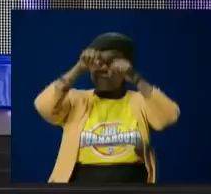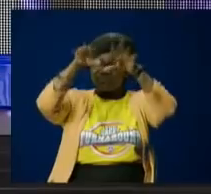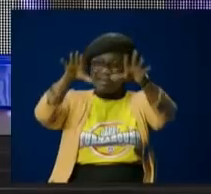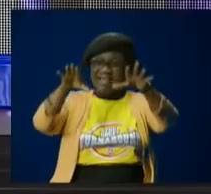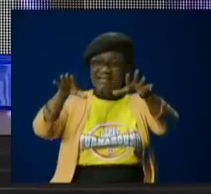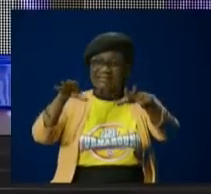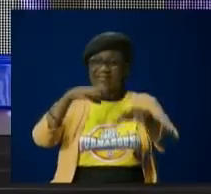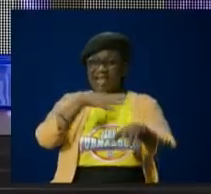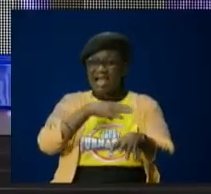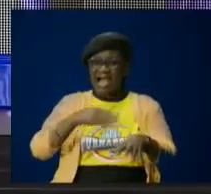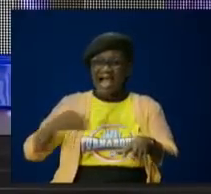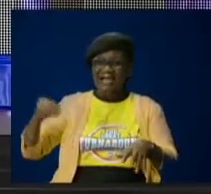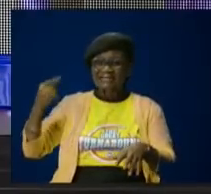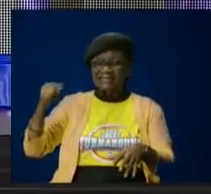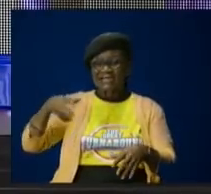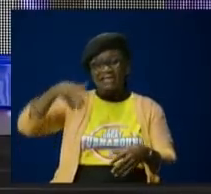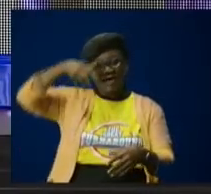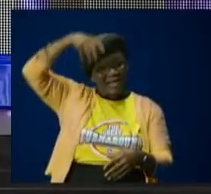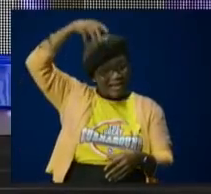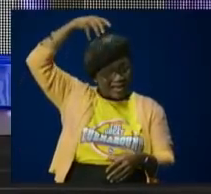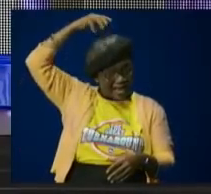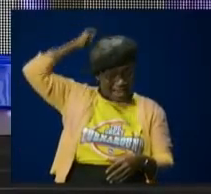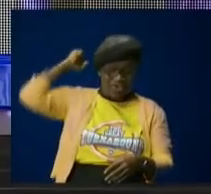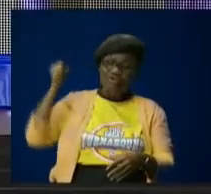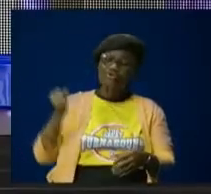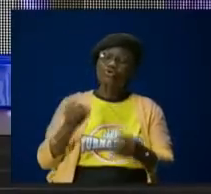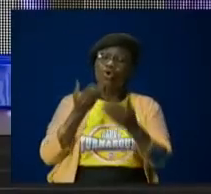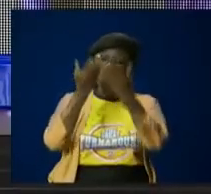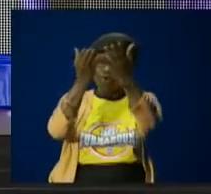And the lions obey him.